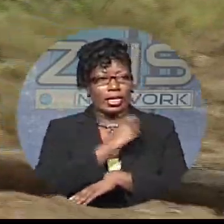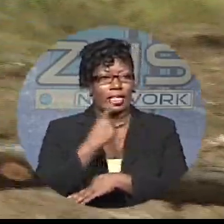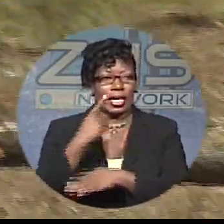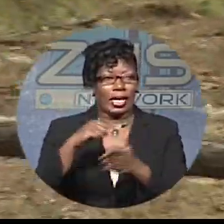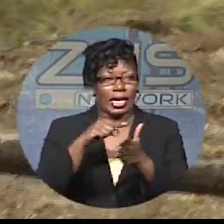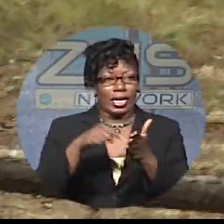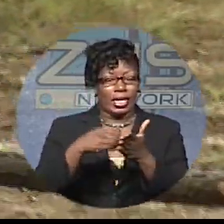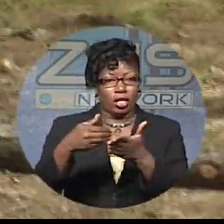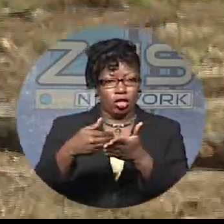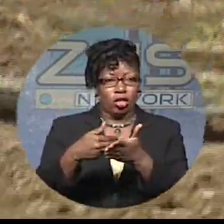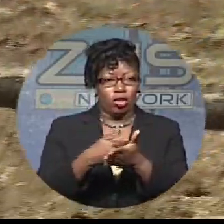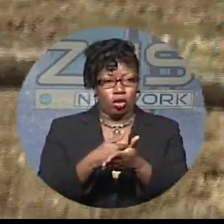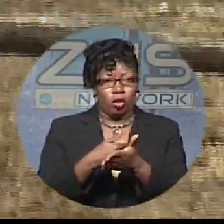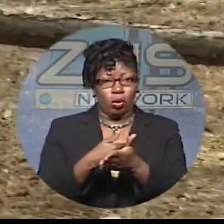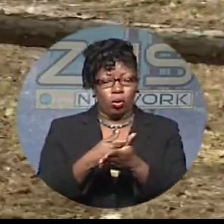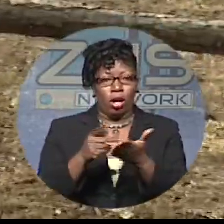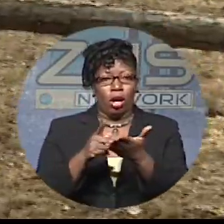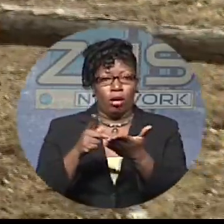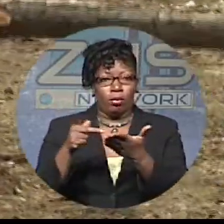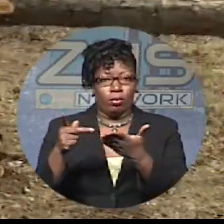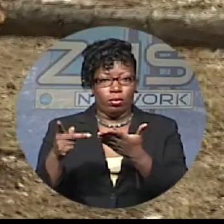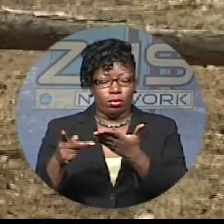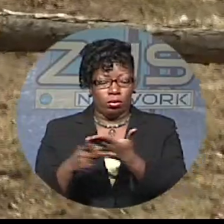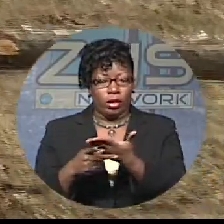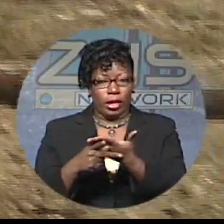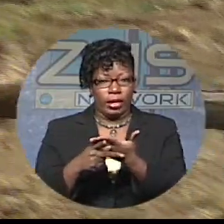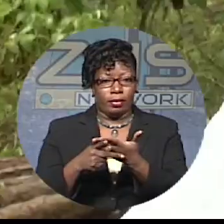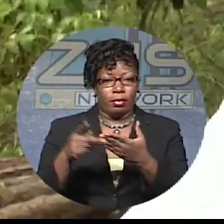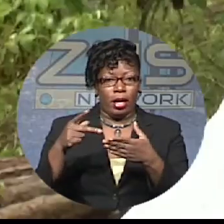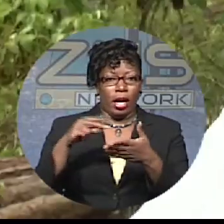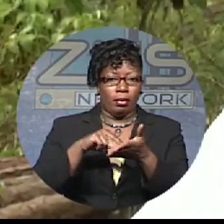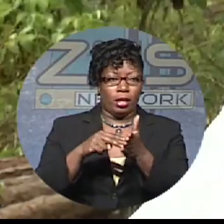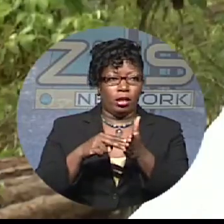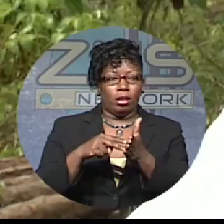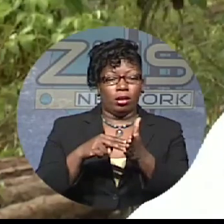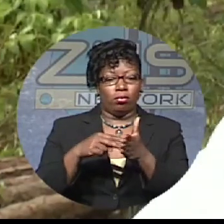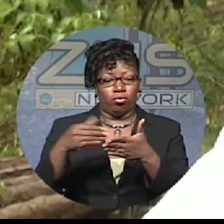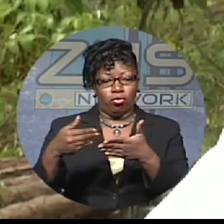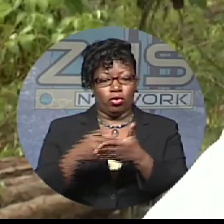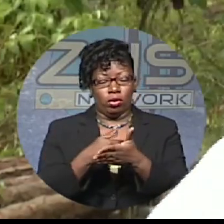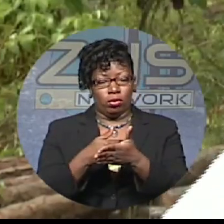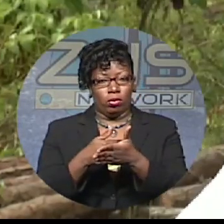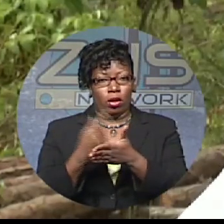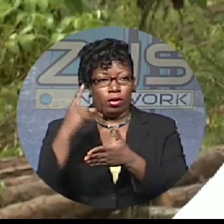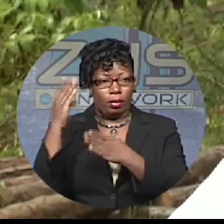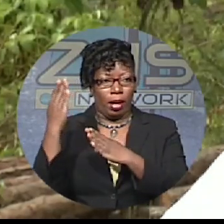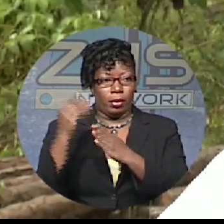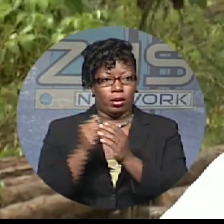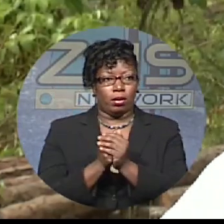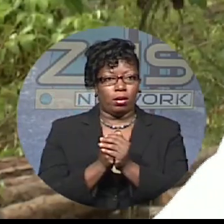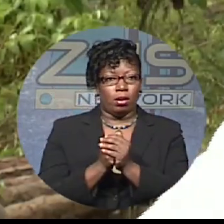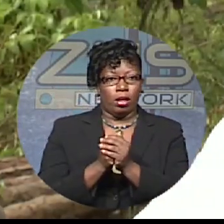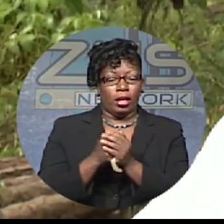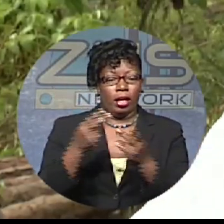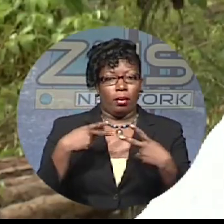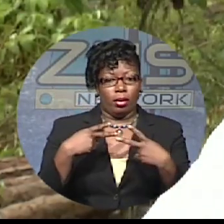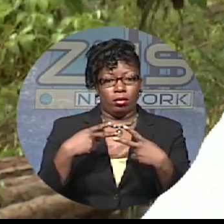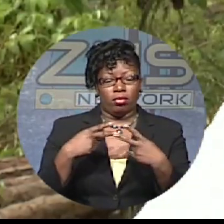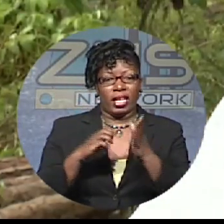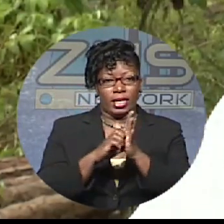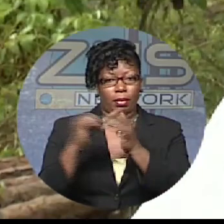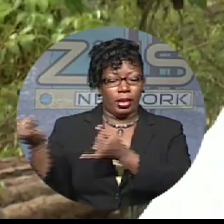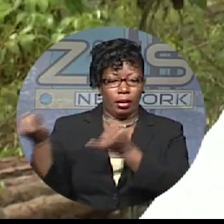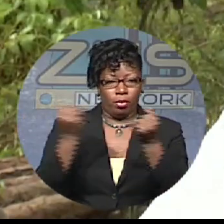this new venture could mean endless opportunities for the Bahamas. It's also the Bahamas less dependent on imports of lumber, for